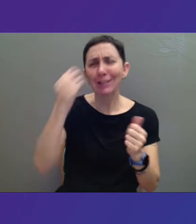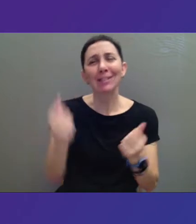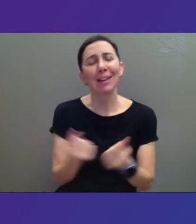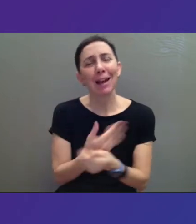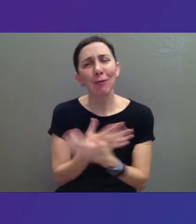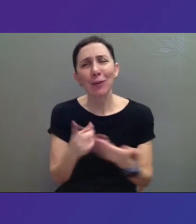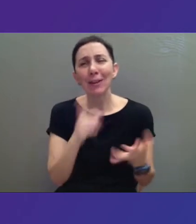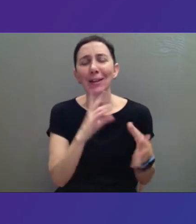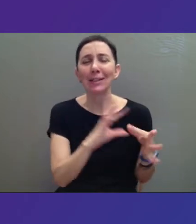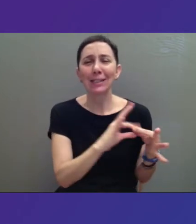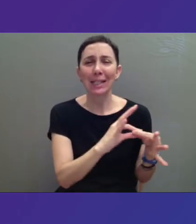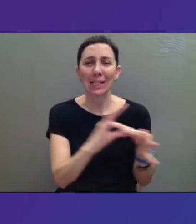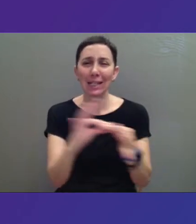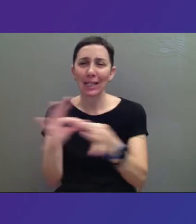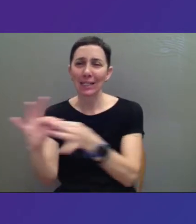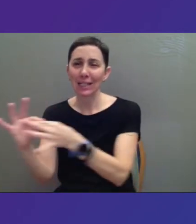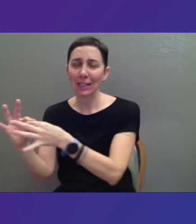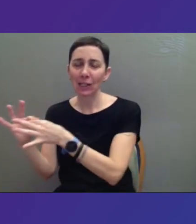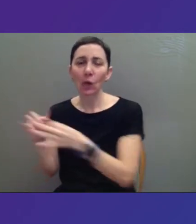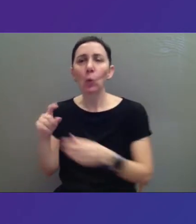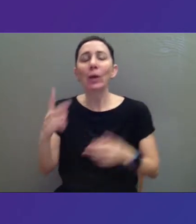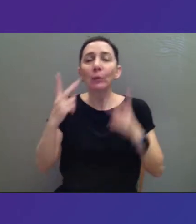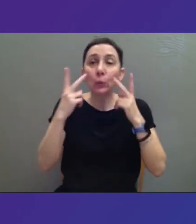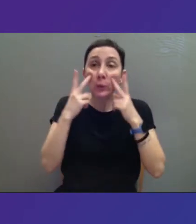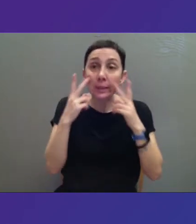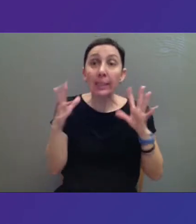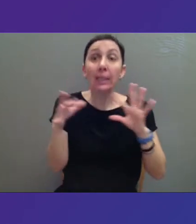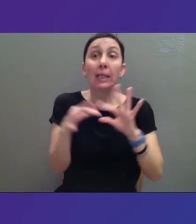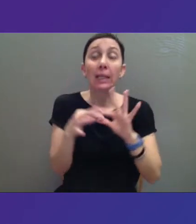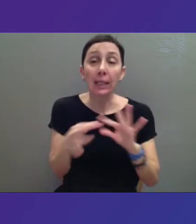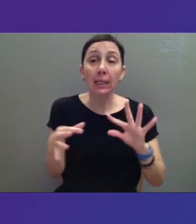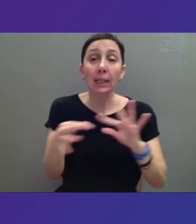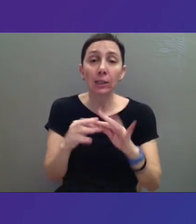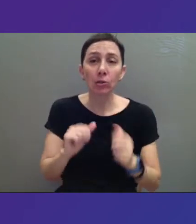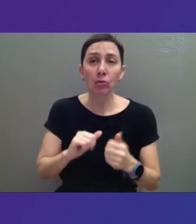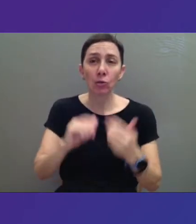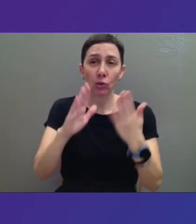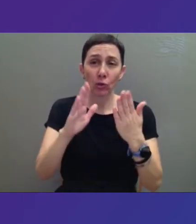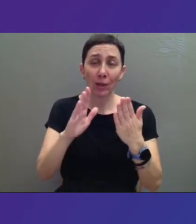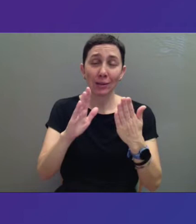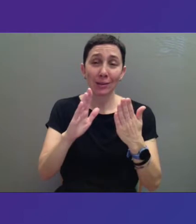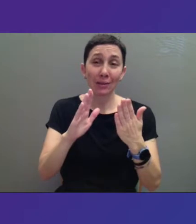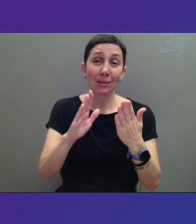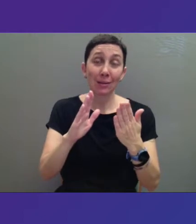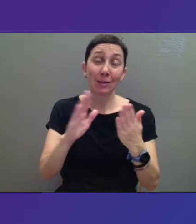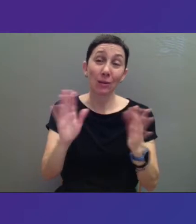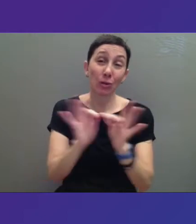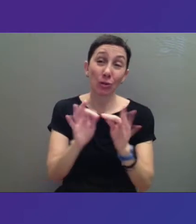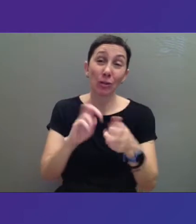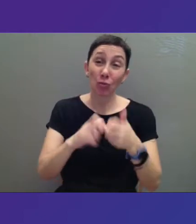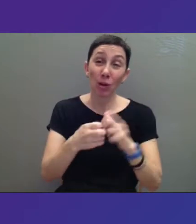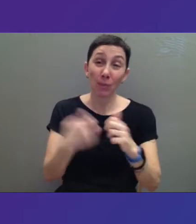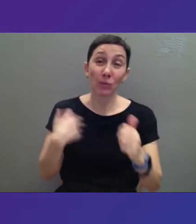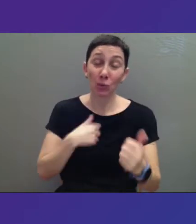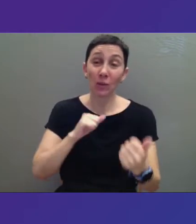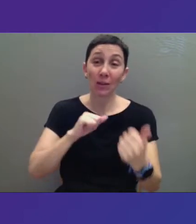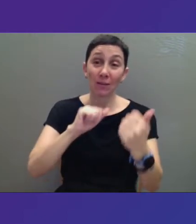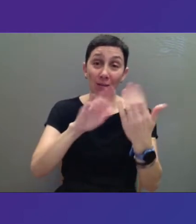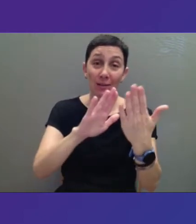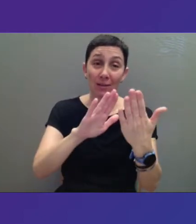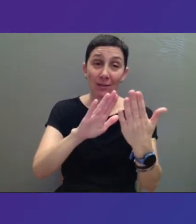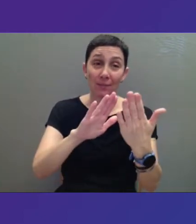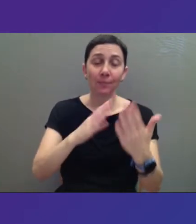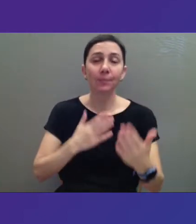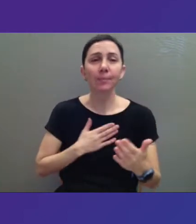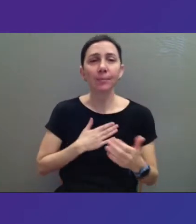see those links to see and address the real problems that are facing us very urgently. So the first project I'd